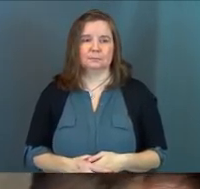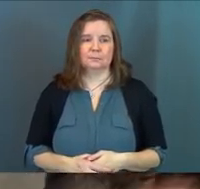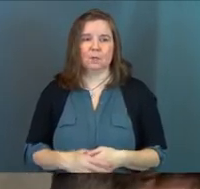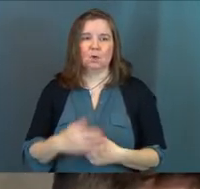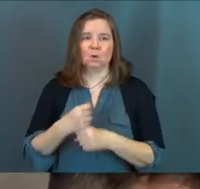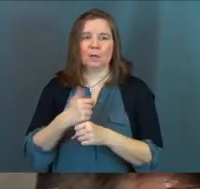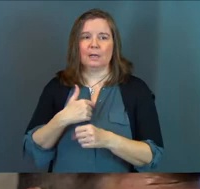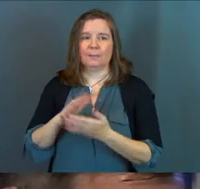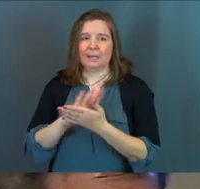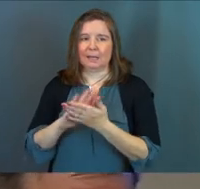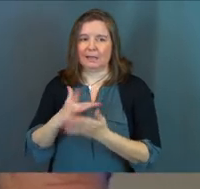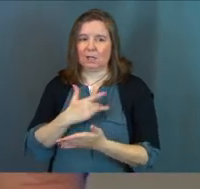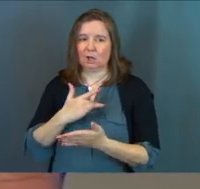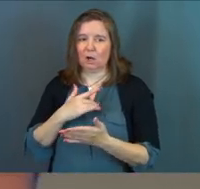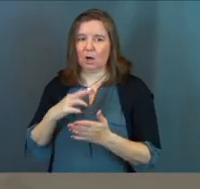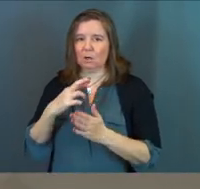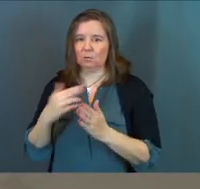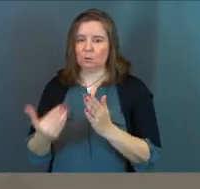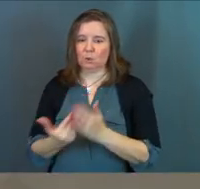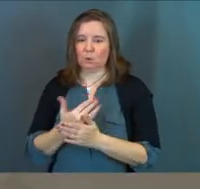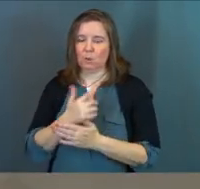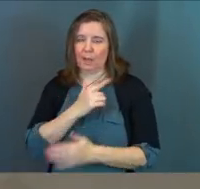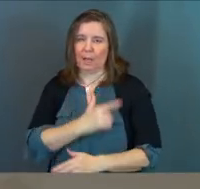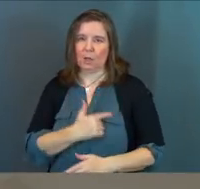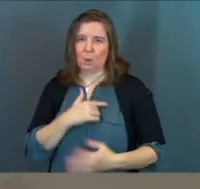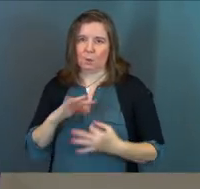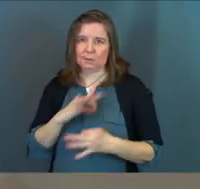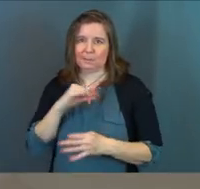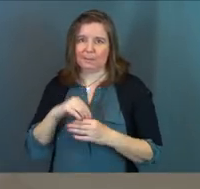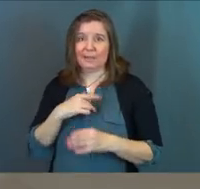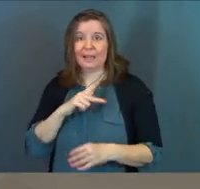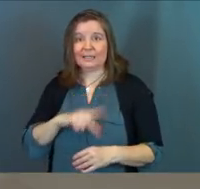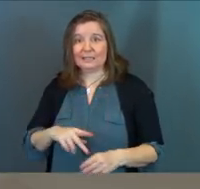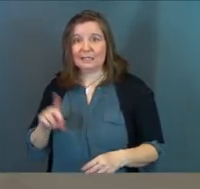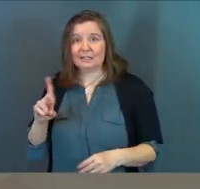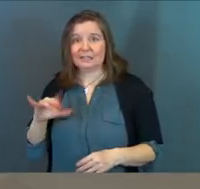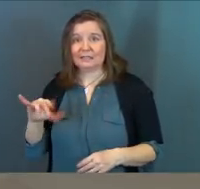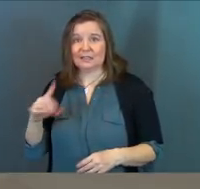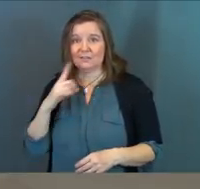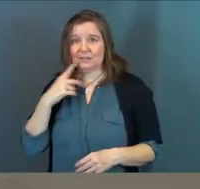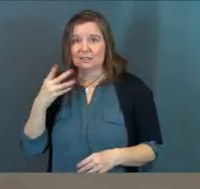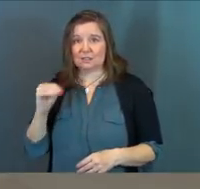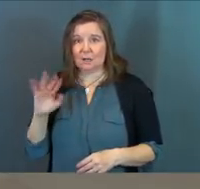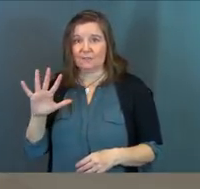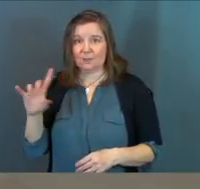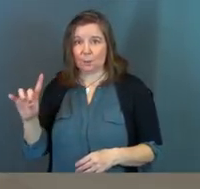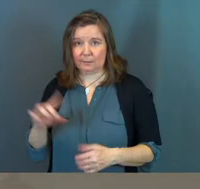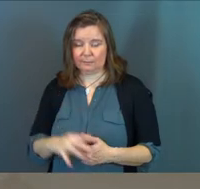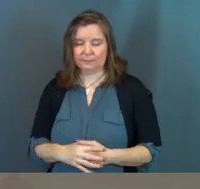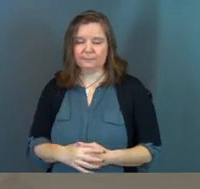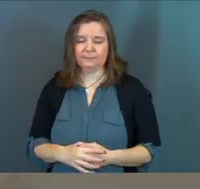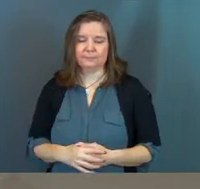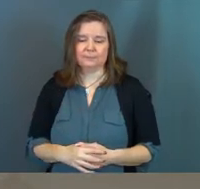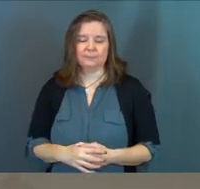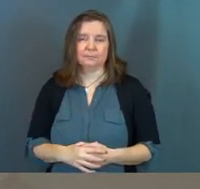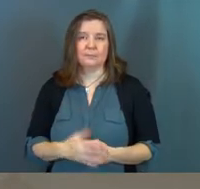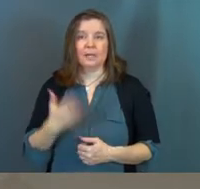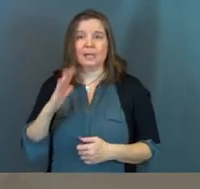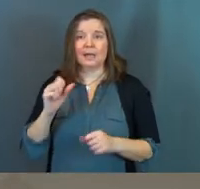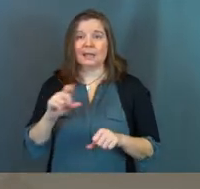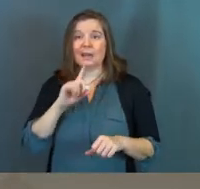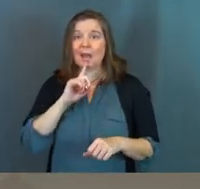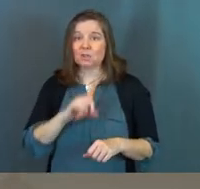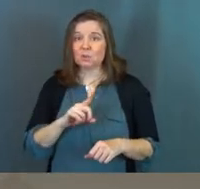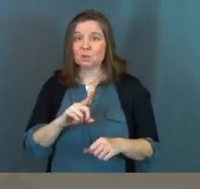Create in me a clean heart, O God. Renew a loyal spirit within me. King David says that in Psalm 51. God